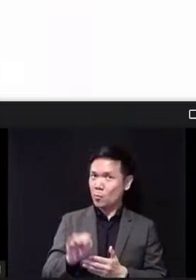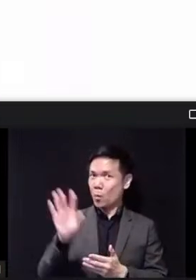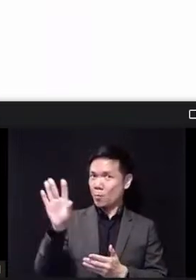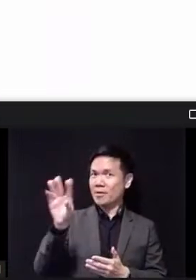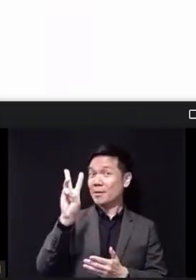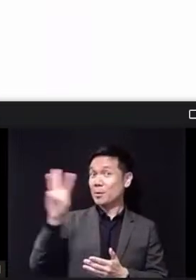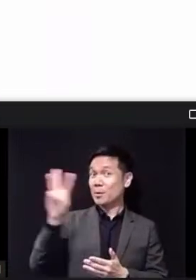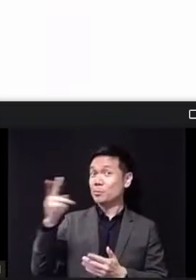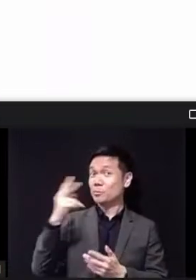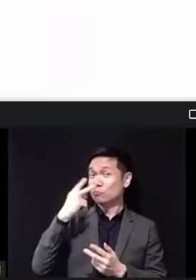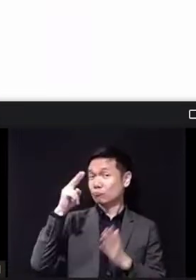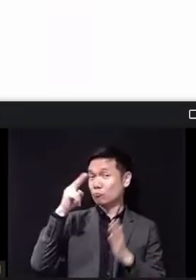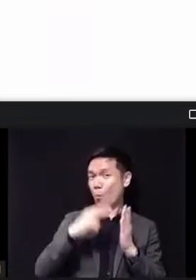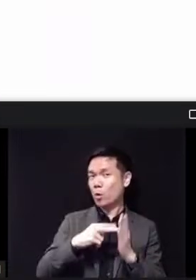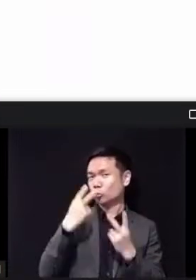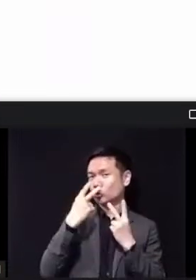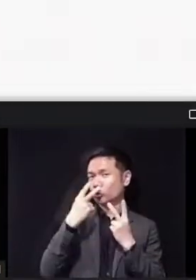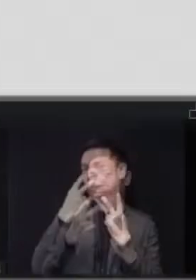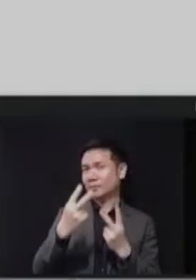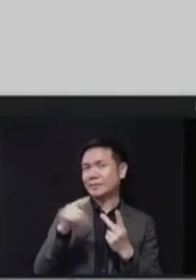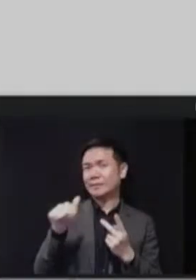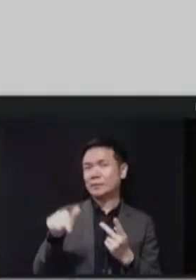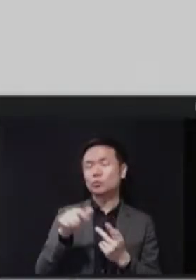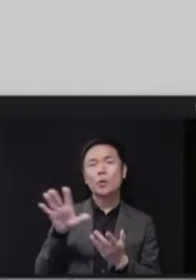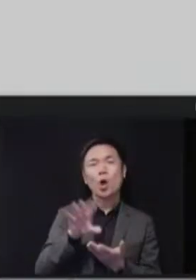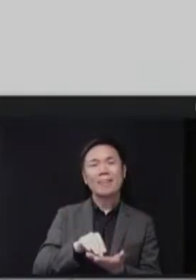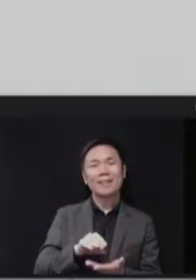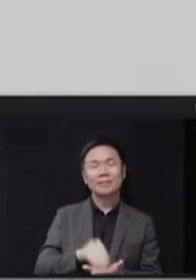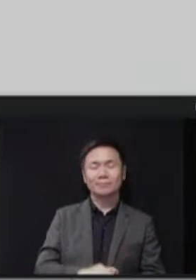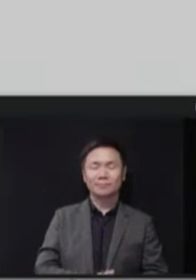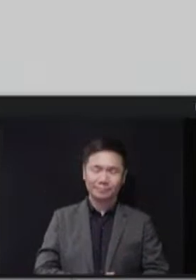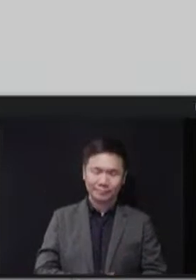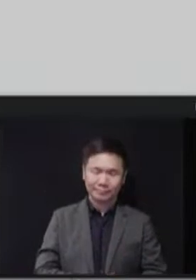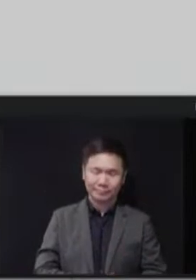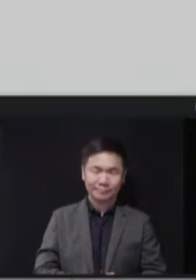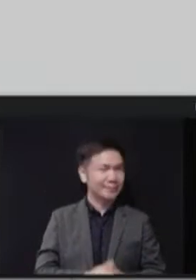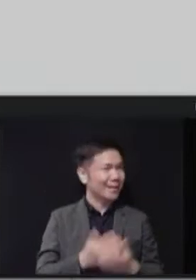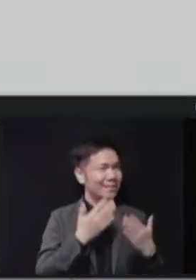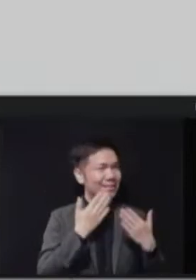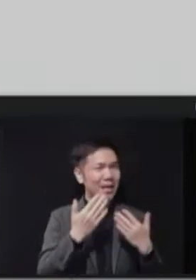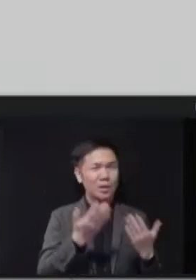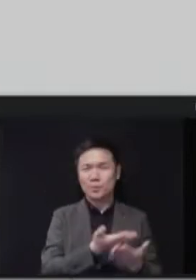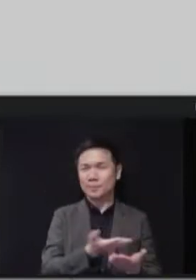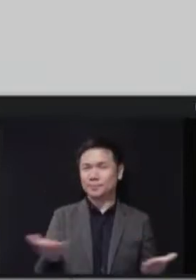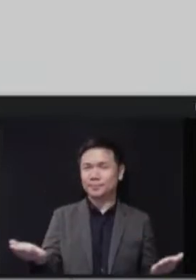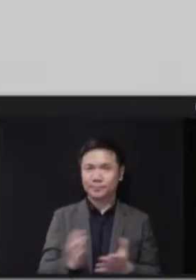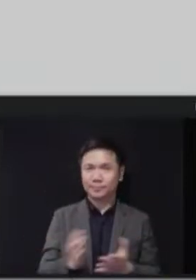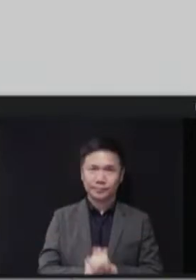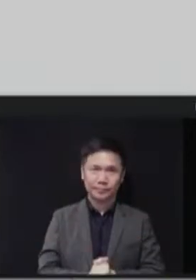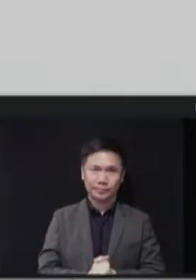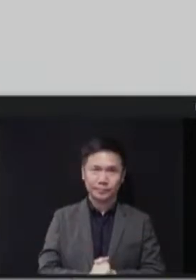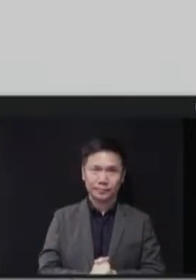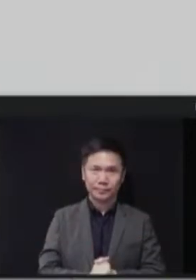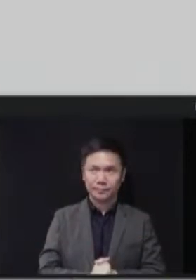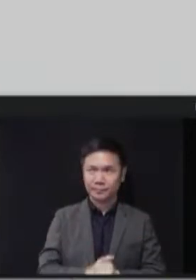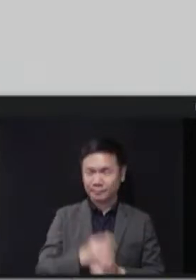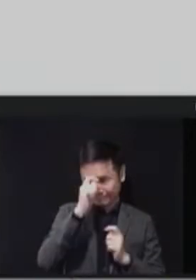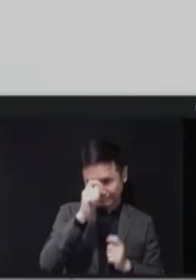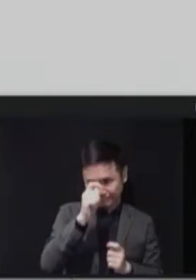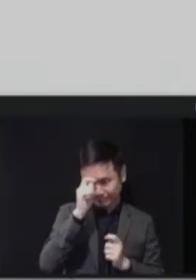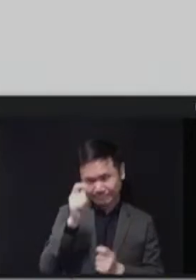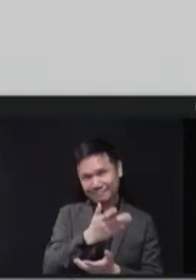the website. Thank you, Madam Chair. Thank you very much, Sabine.